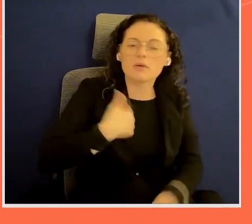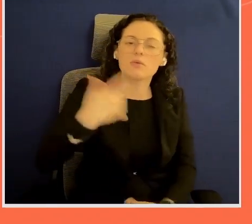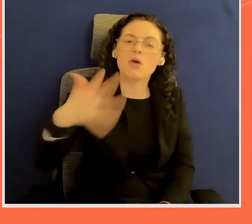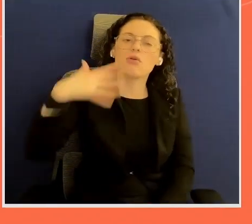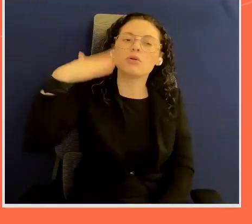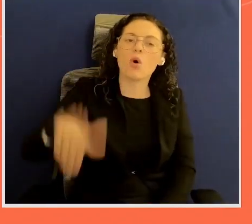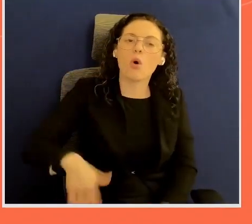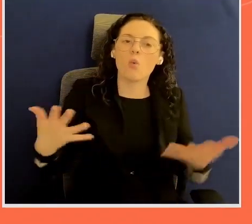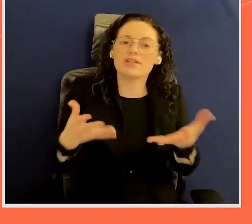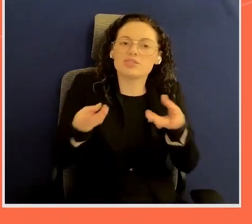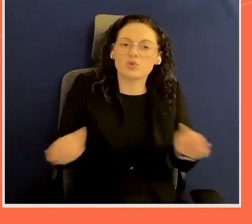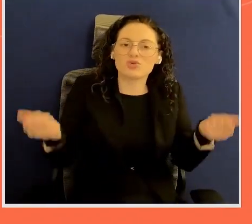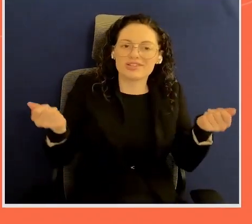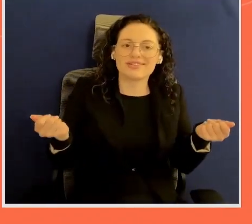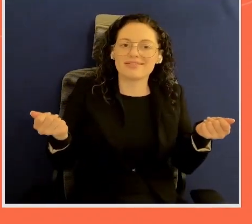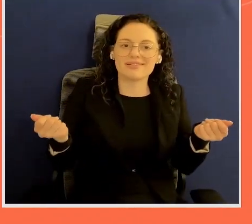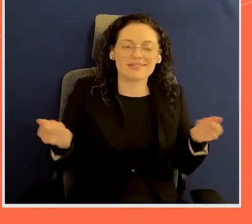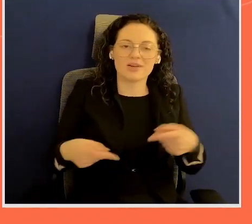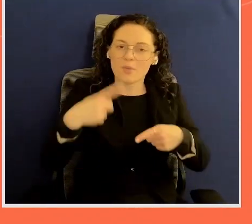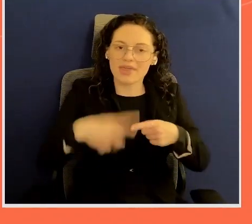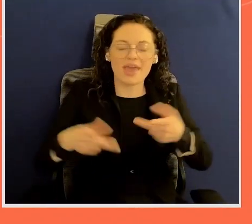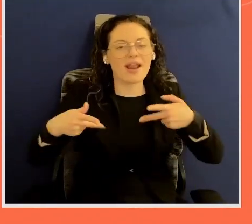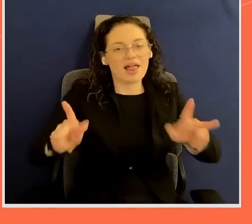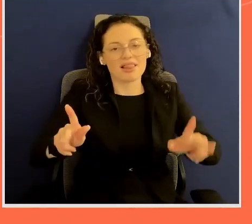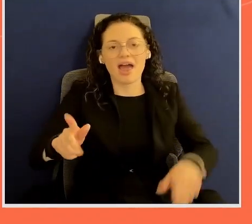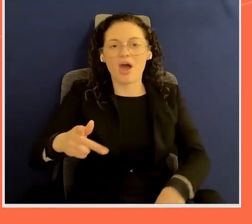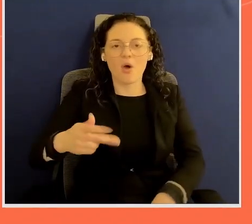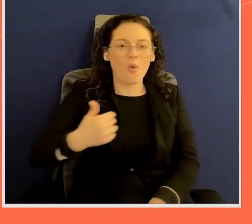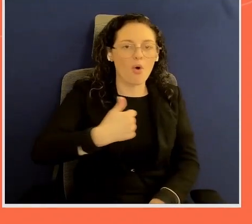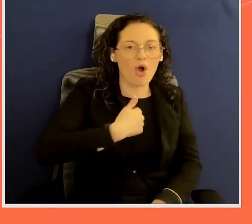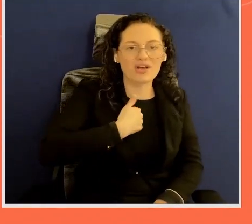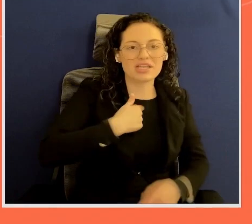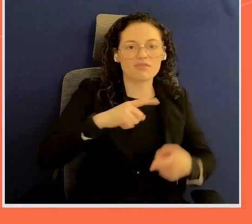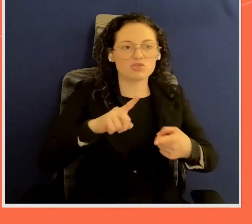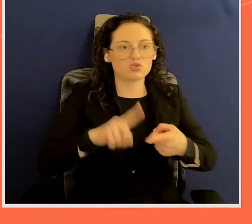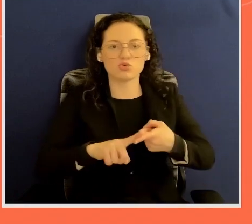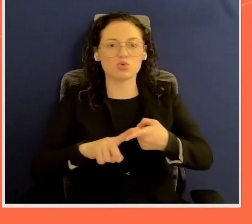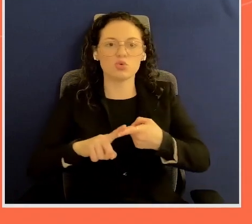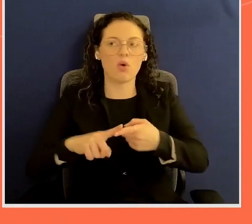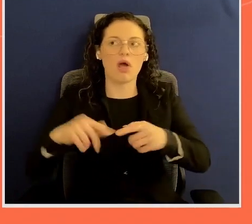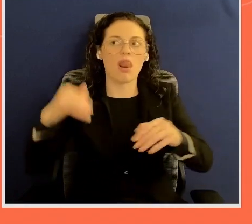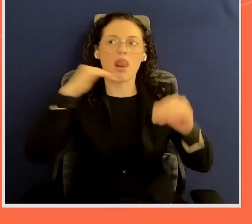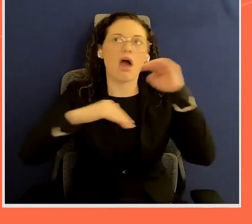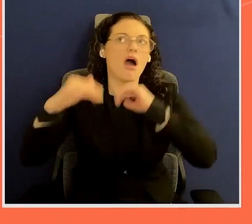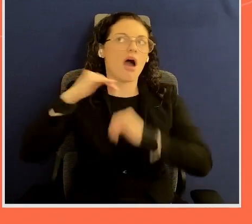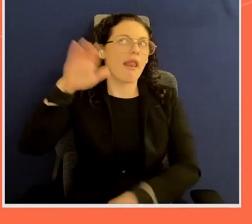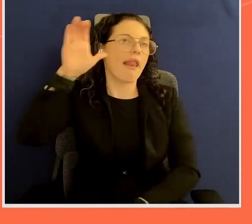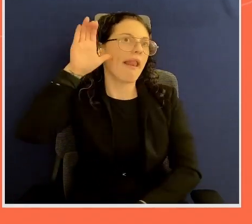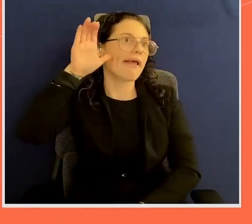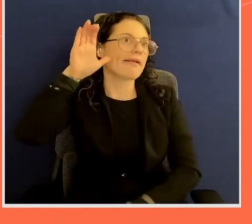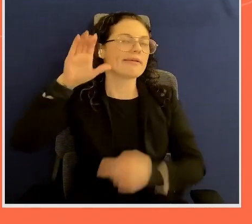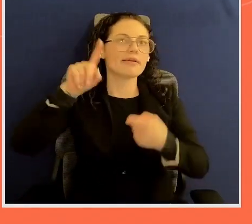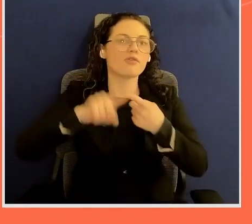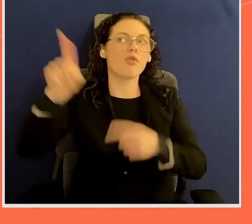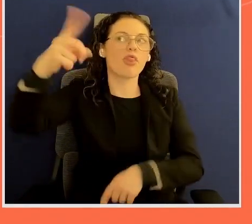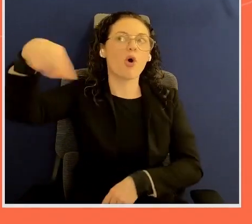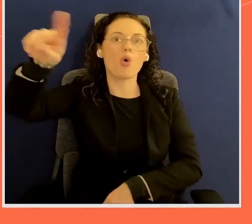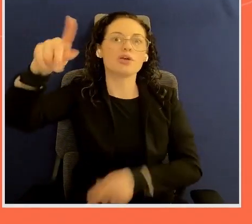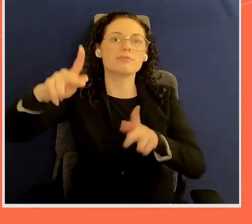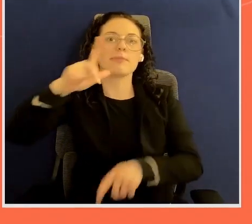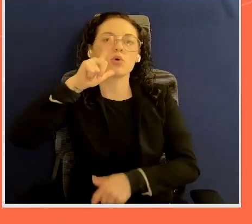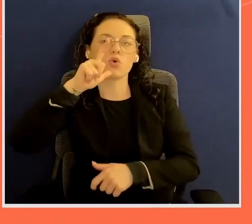directly to the ocean. Millions of citizens around the world depend on the ocean for the protein that they consume